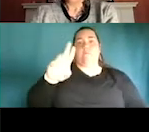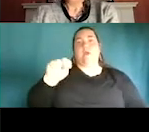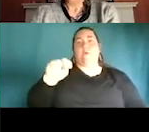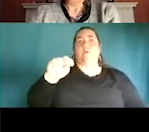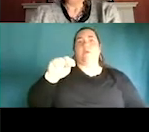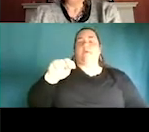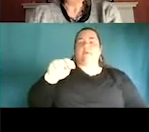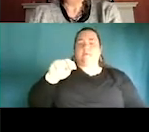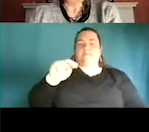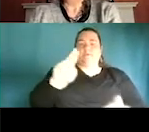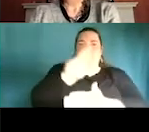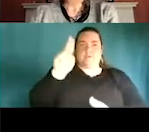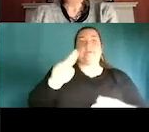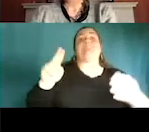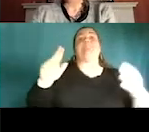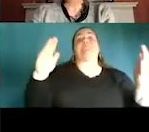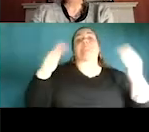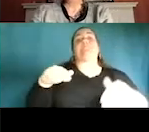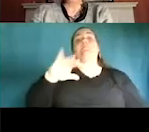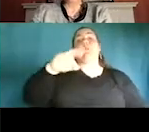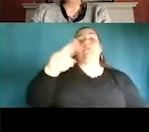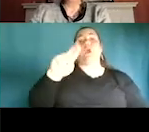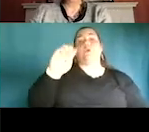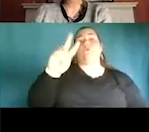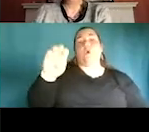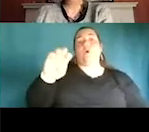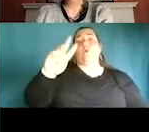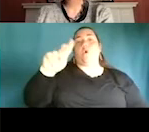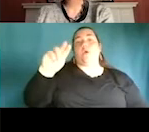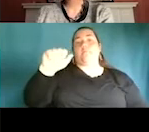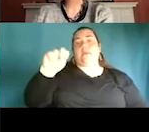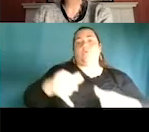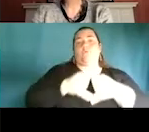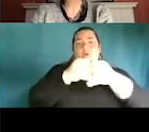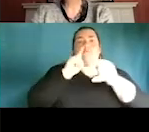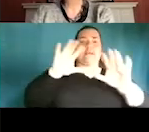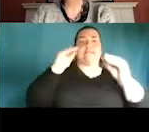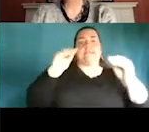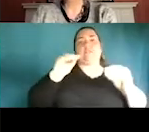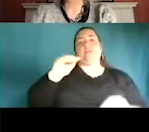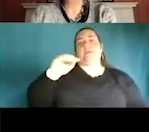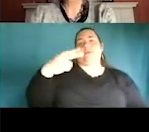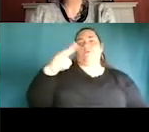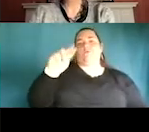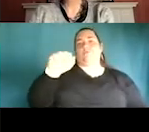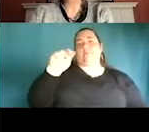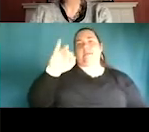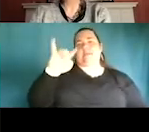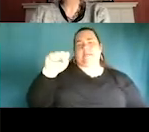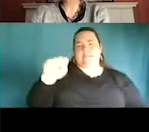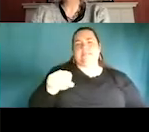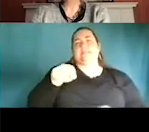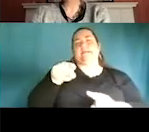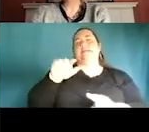The John Rowe Workman Award for Excellence in Teaching in the Humanities. Professor Andre Willis's nominator notes that